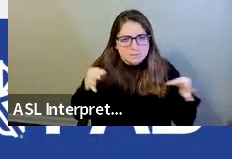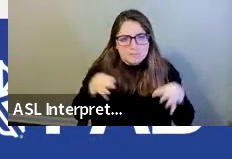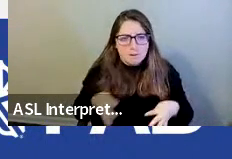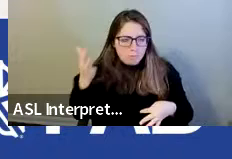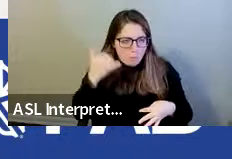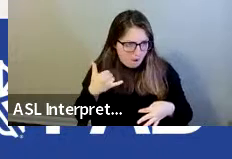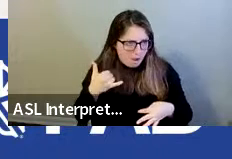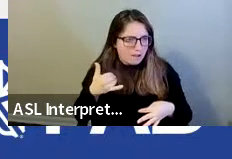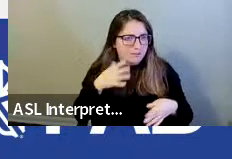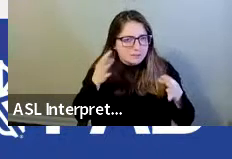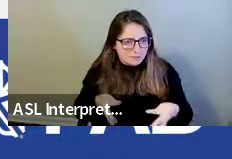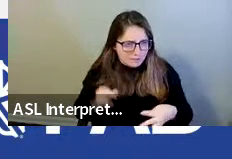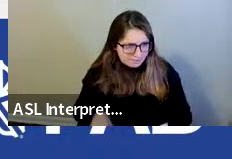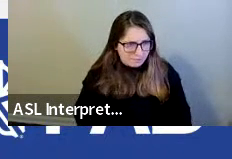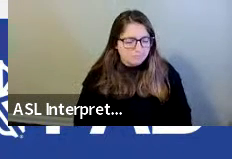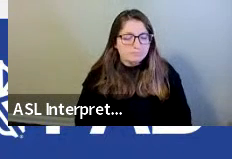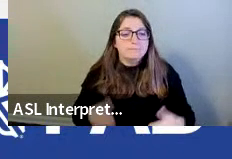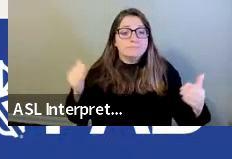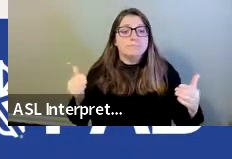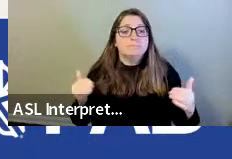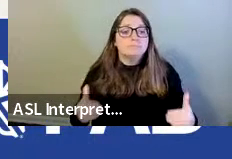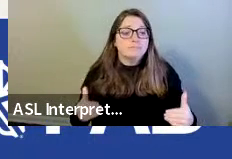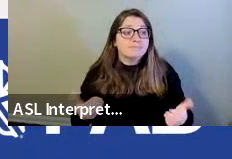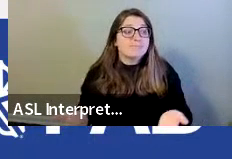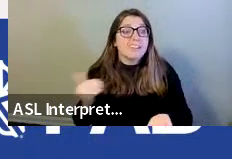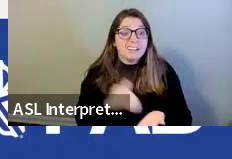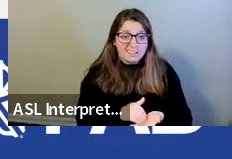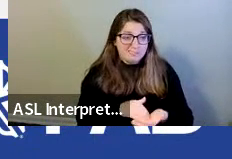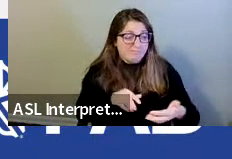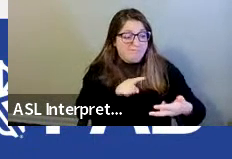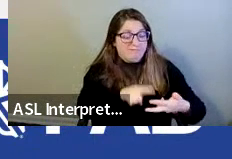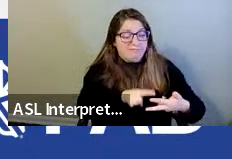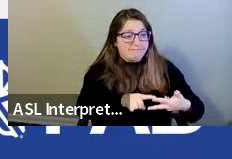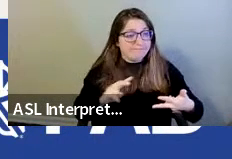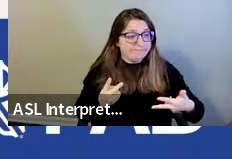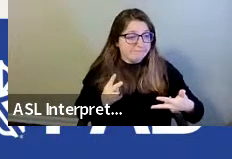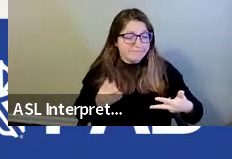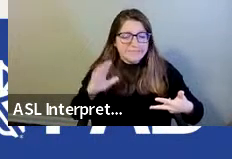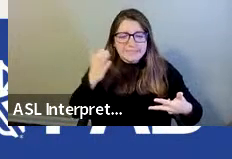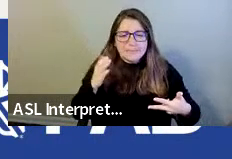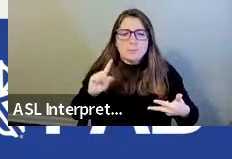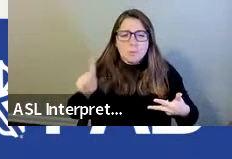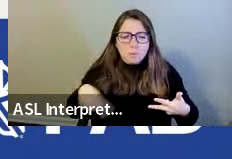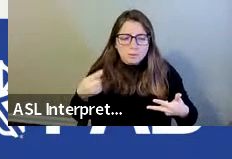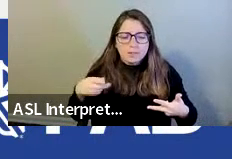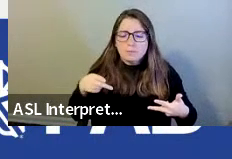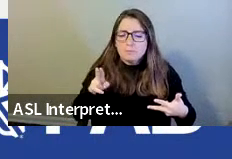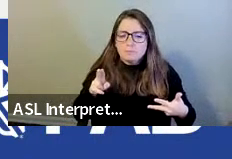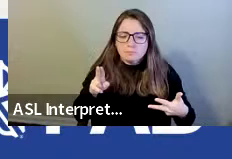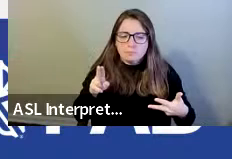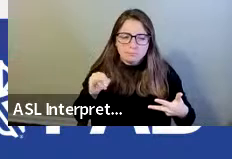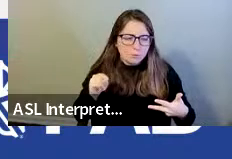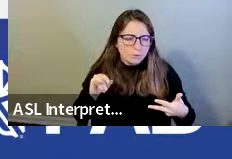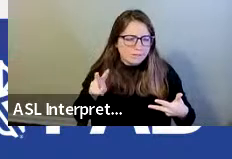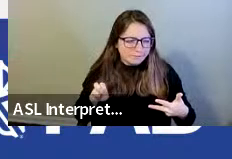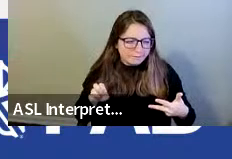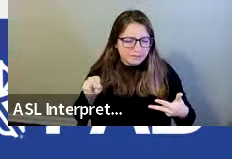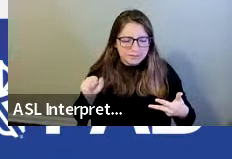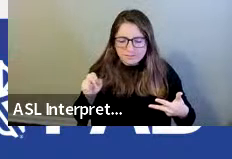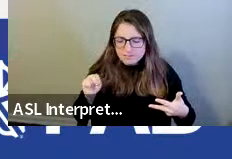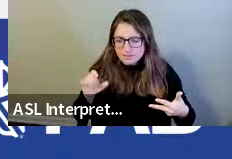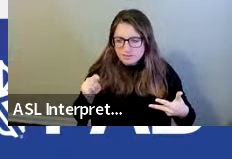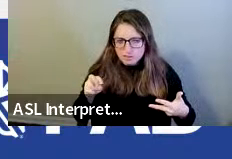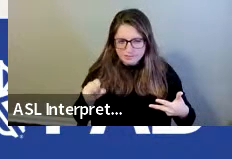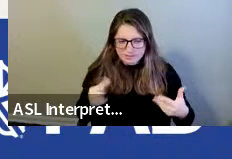Another issue that we identified again is that there seem to be only punitive sanctions in this discipline, or in the current